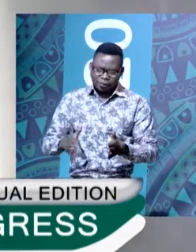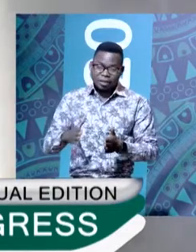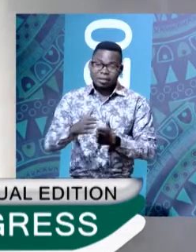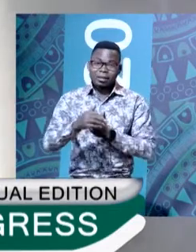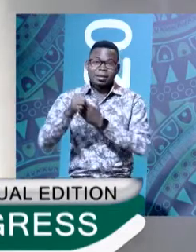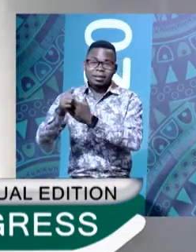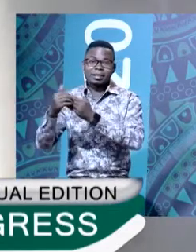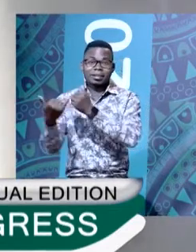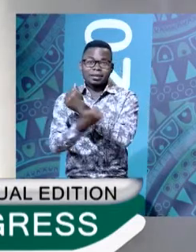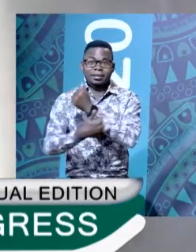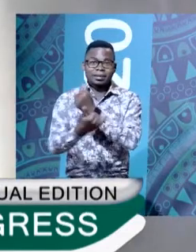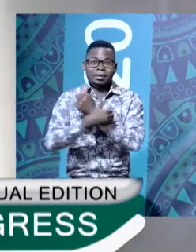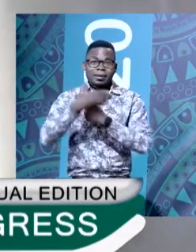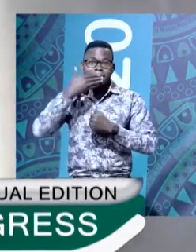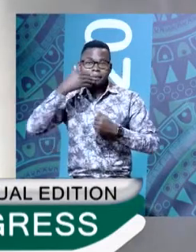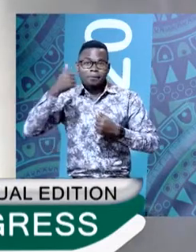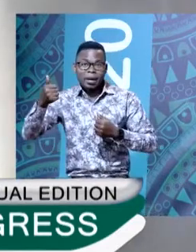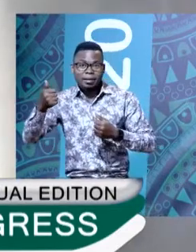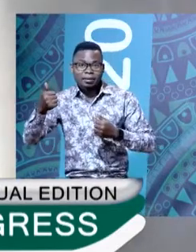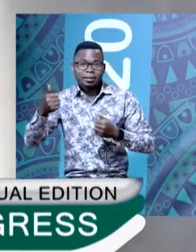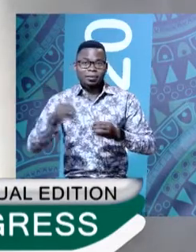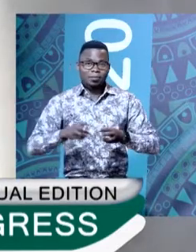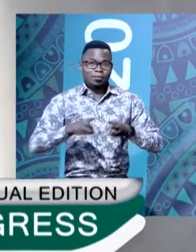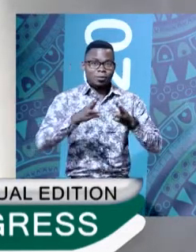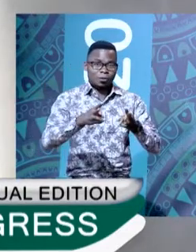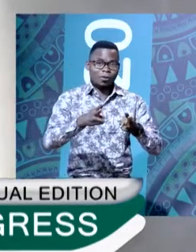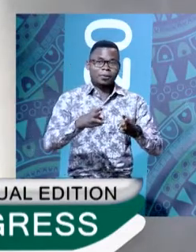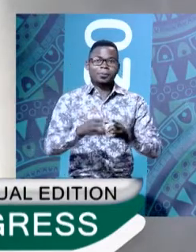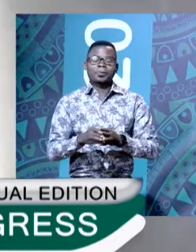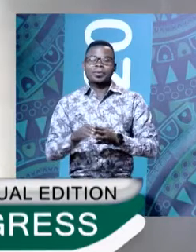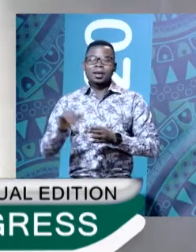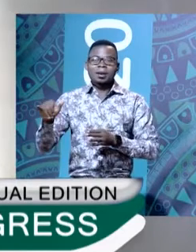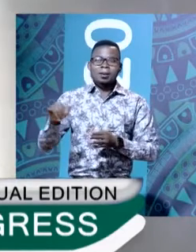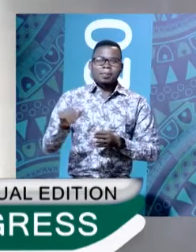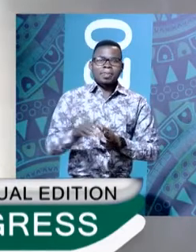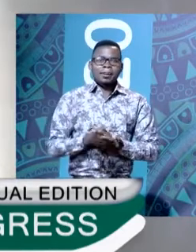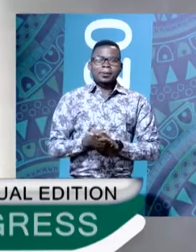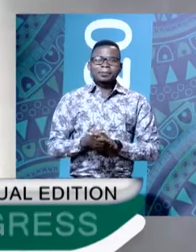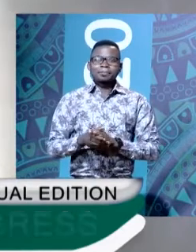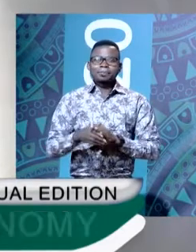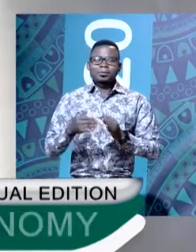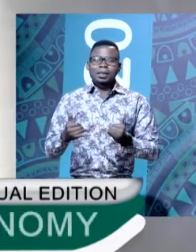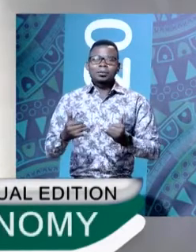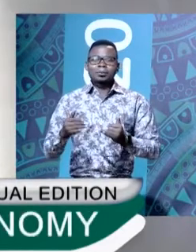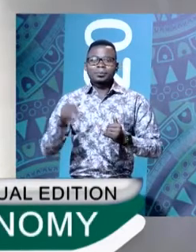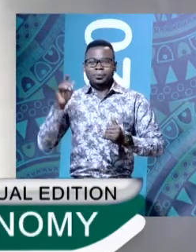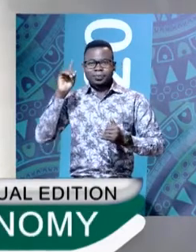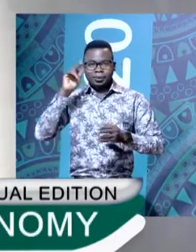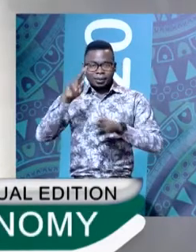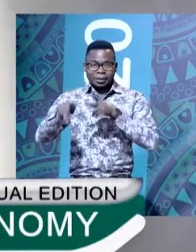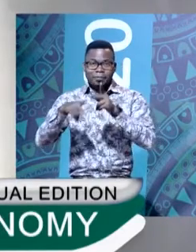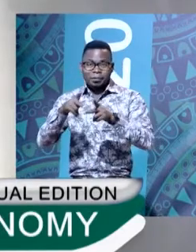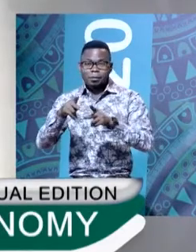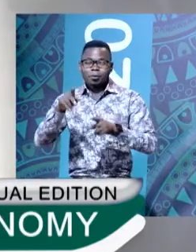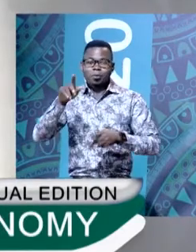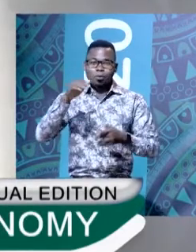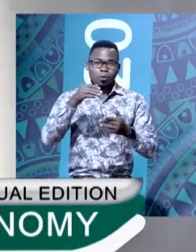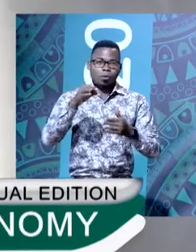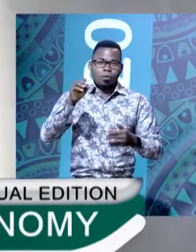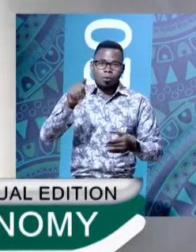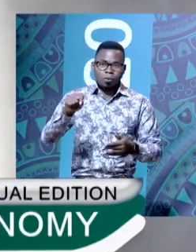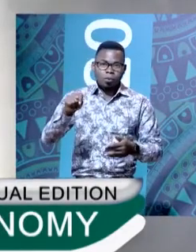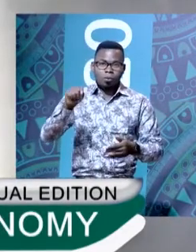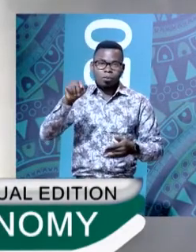was the linchpin and at the heart of the first independence government. With